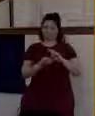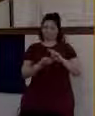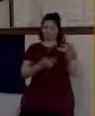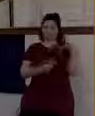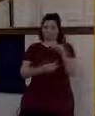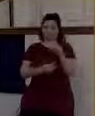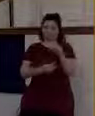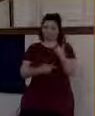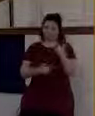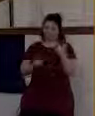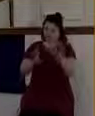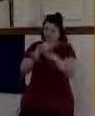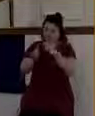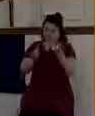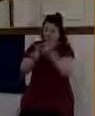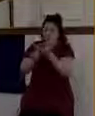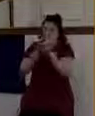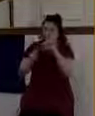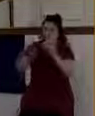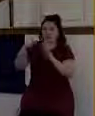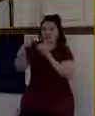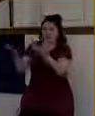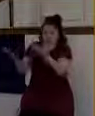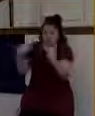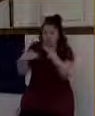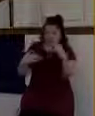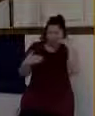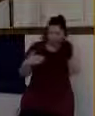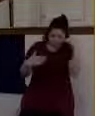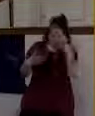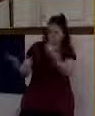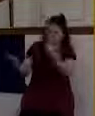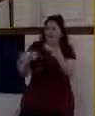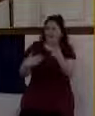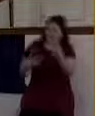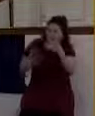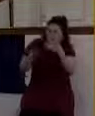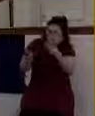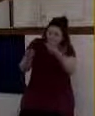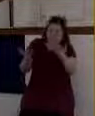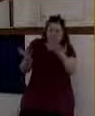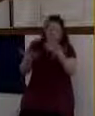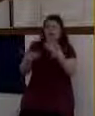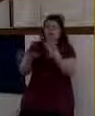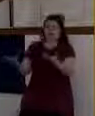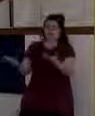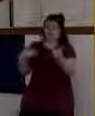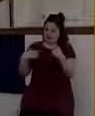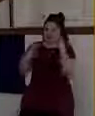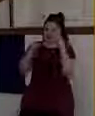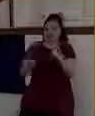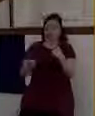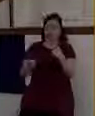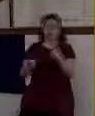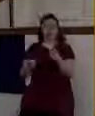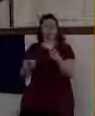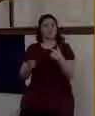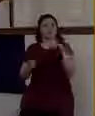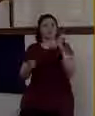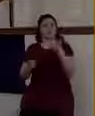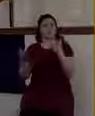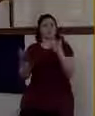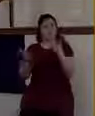prophet to come with him, come to his house, let me feed you a meal, let me reciprocate, let me give you a gift. And he was trying to persuade